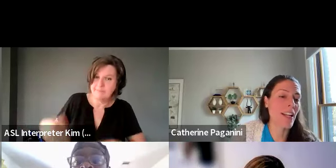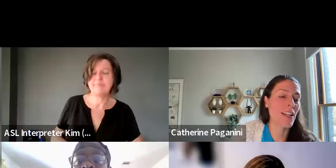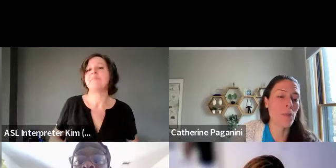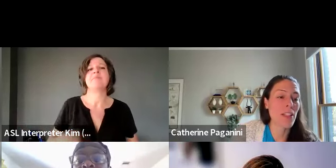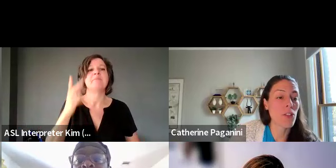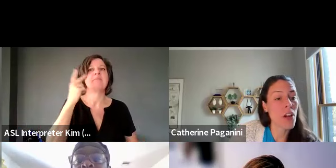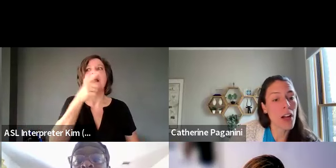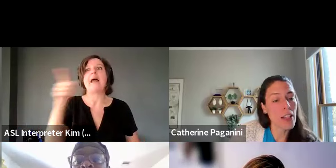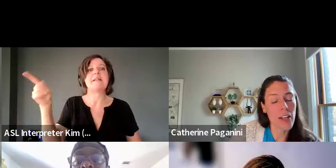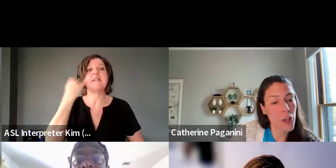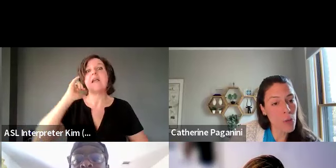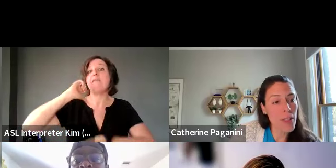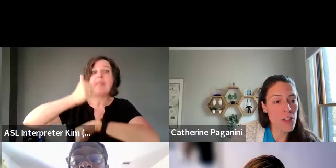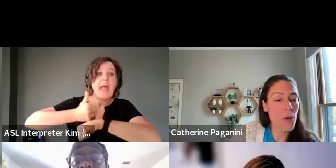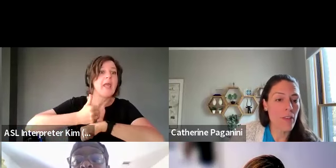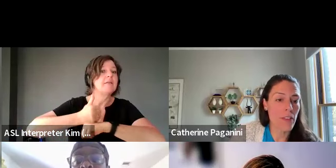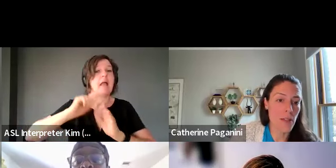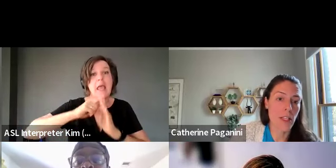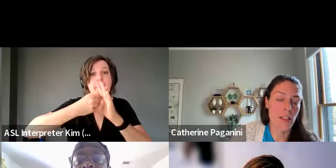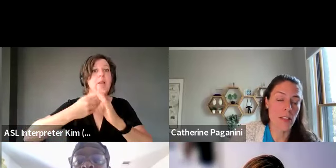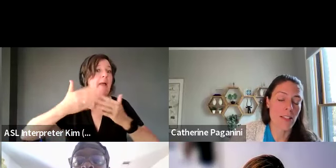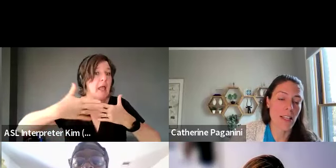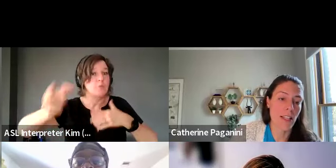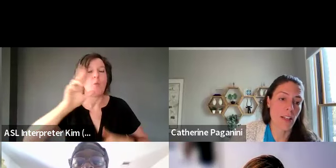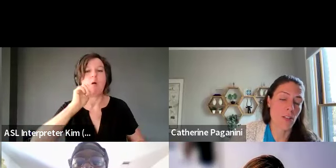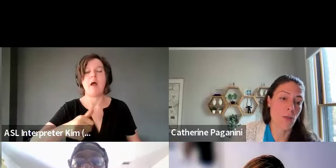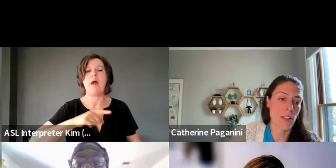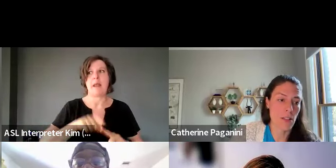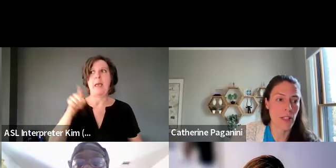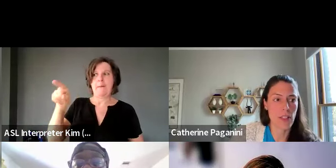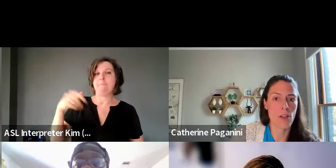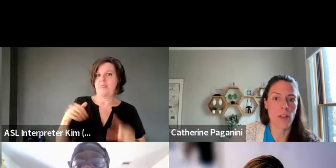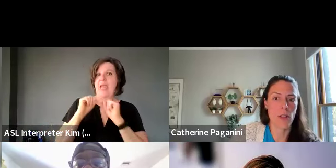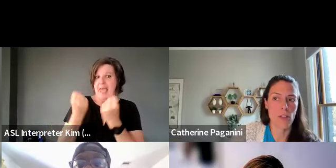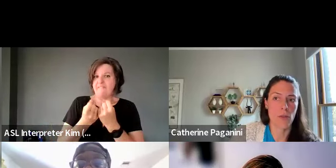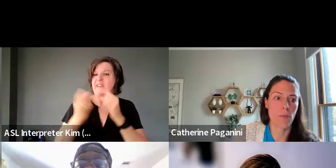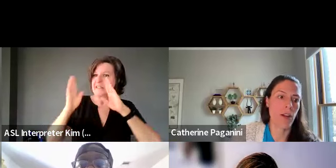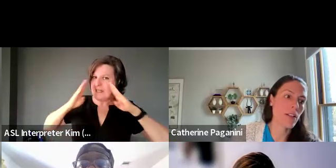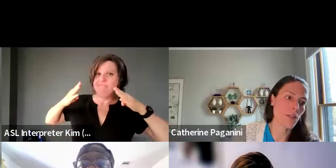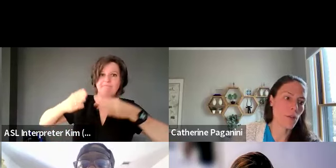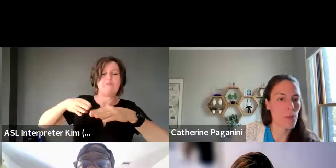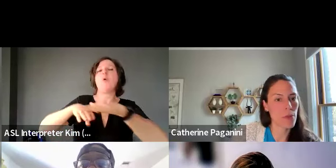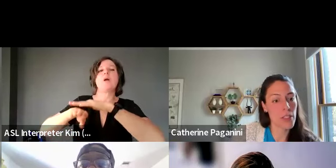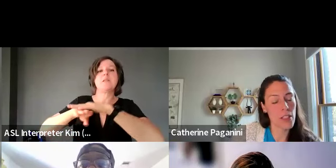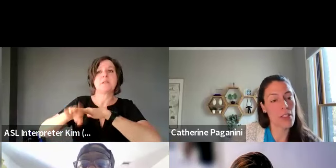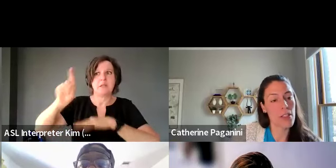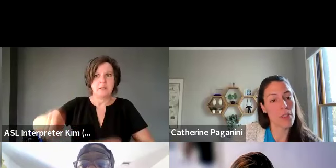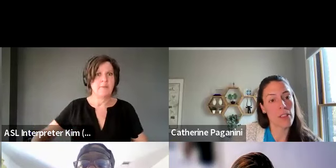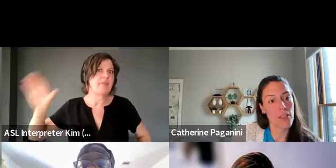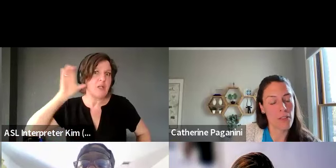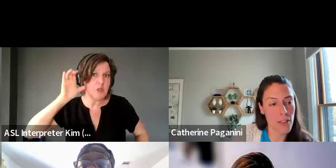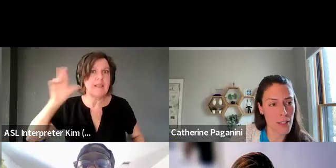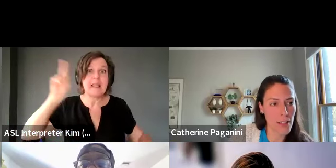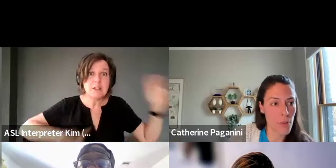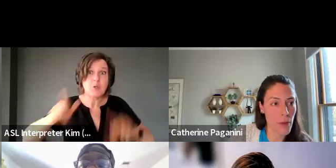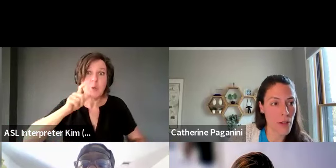whether they get it implemented or not. I don't know, but they do have a team that is dedicated to accessibility, so they should better listen to people who need